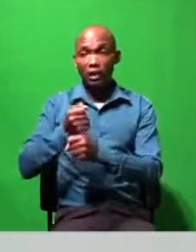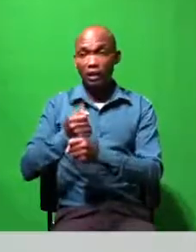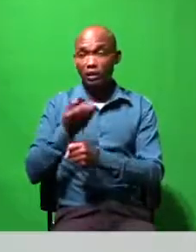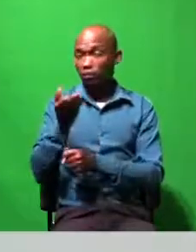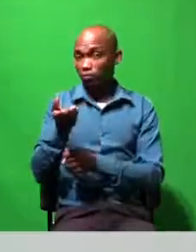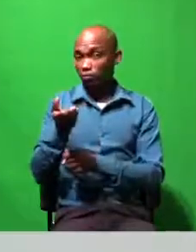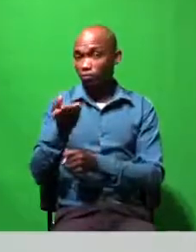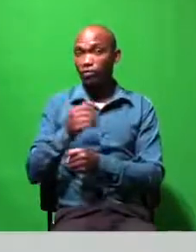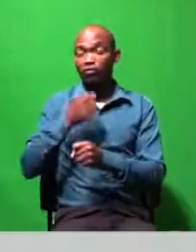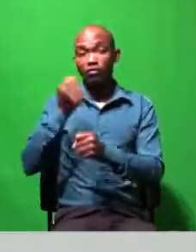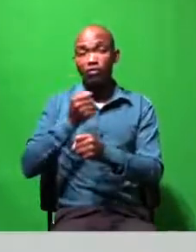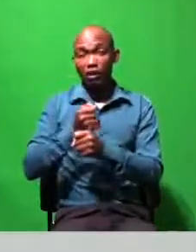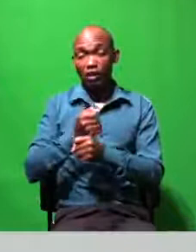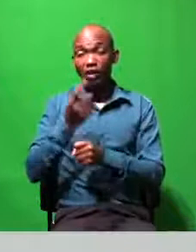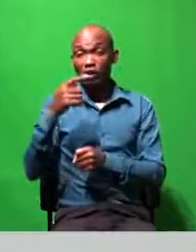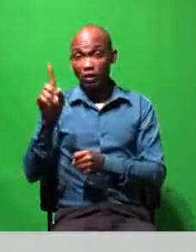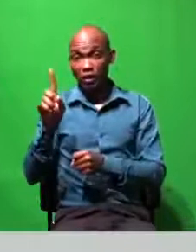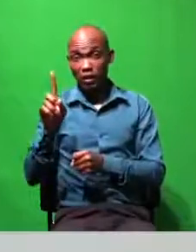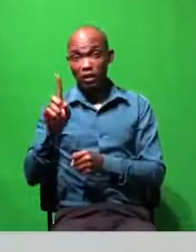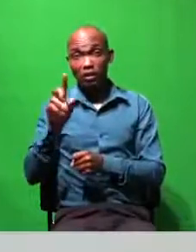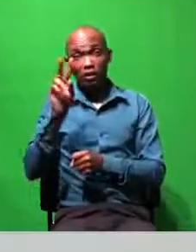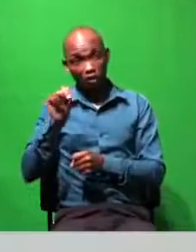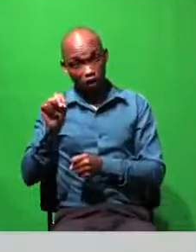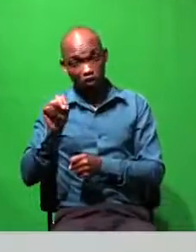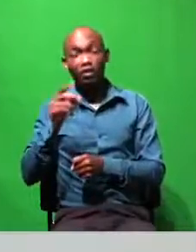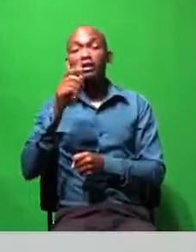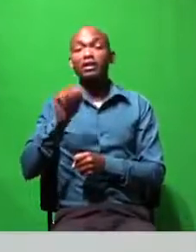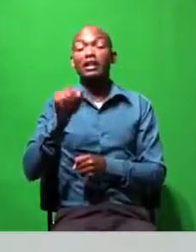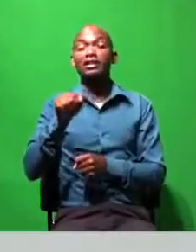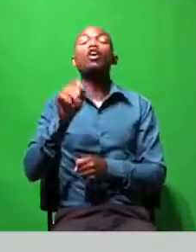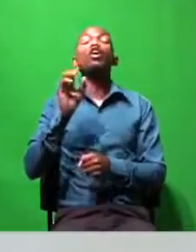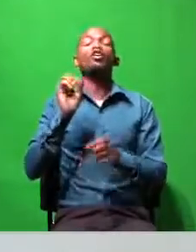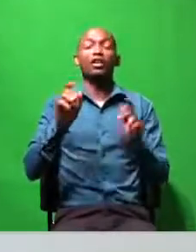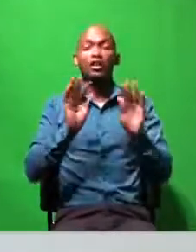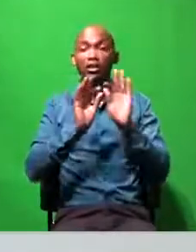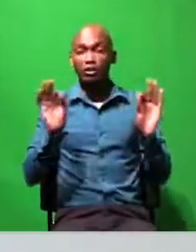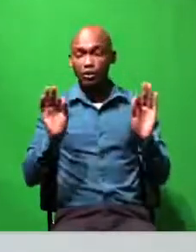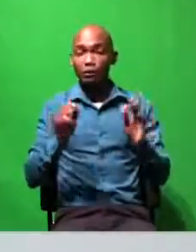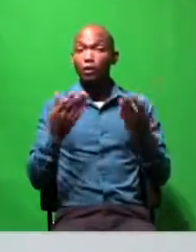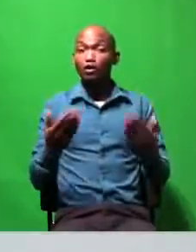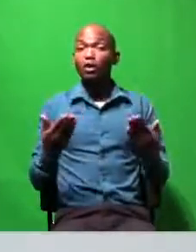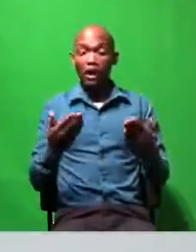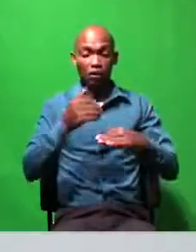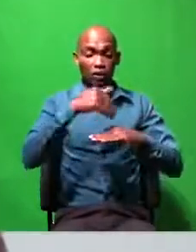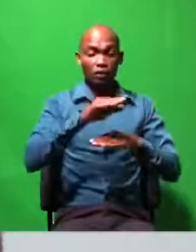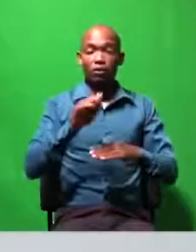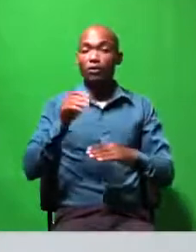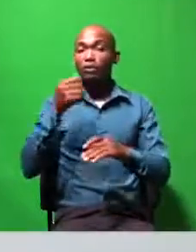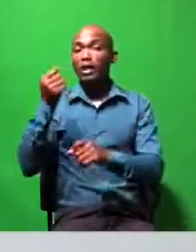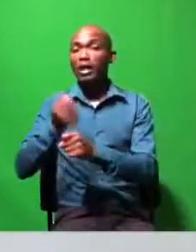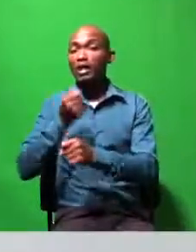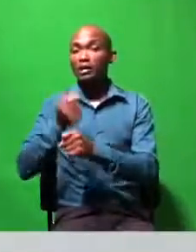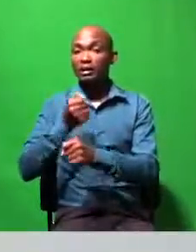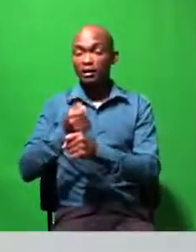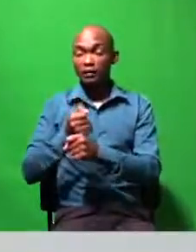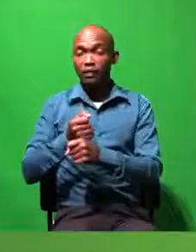ready? Yes? No? Yes. Good. So, now let's go to exercise.